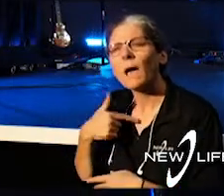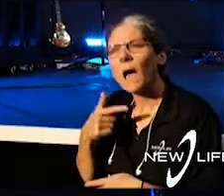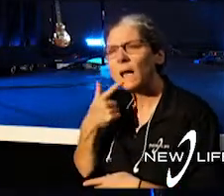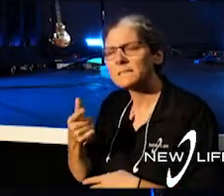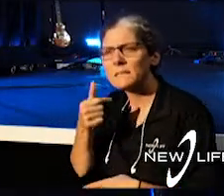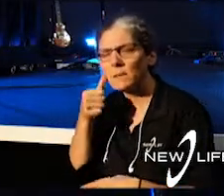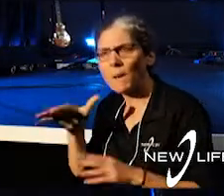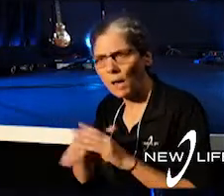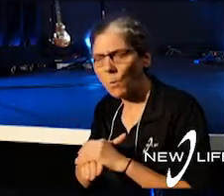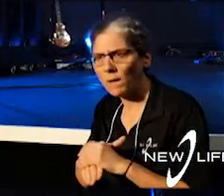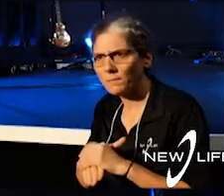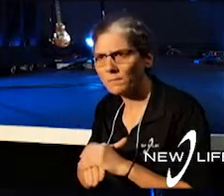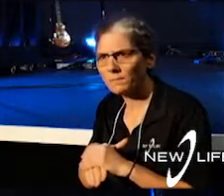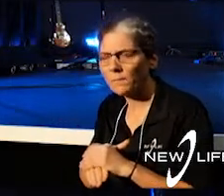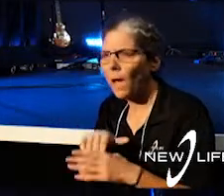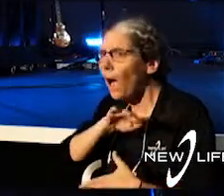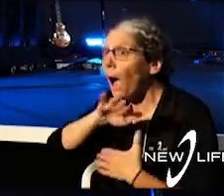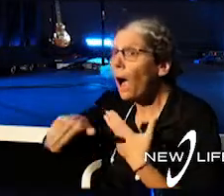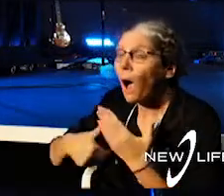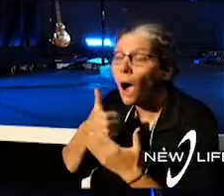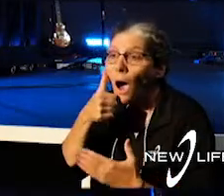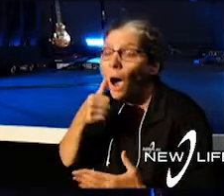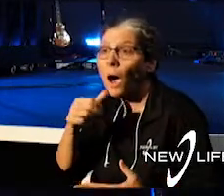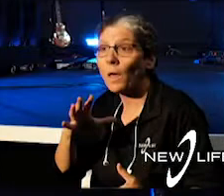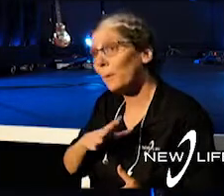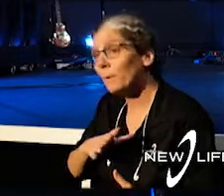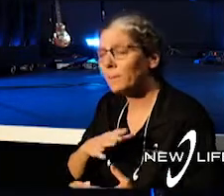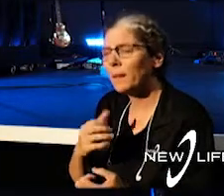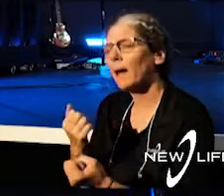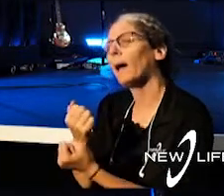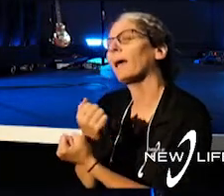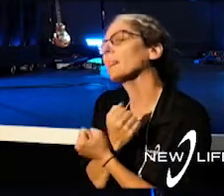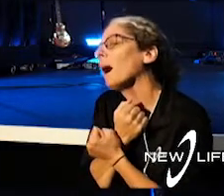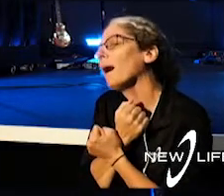of all the women I love you the most.